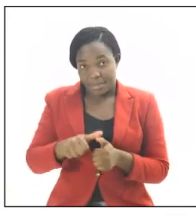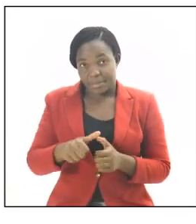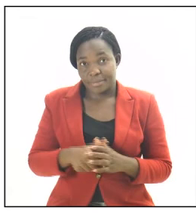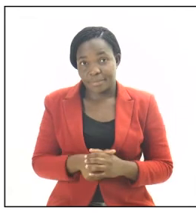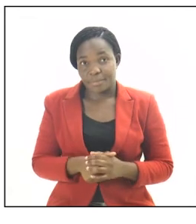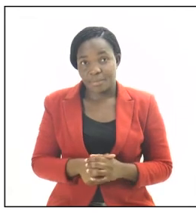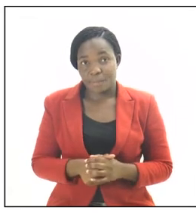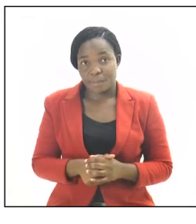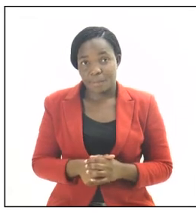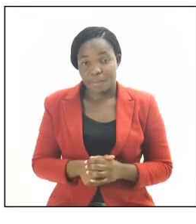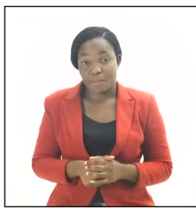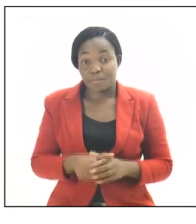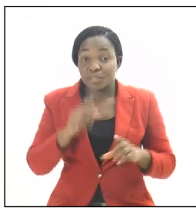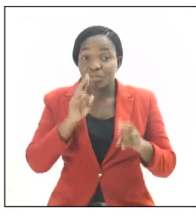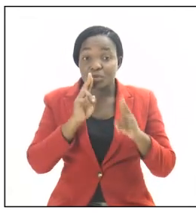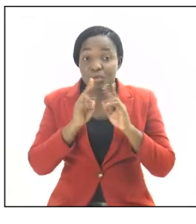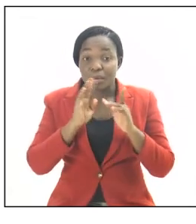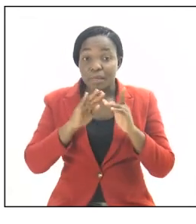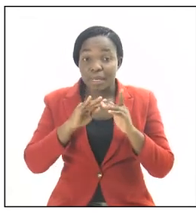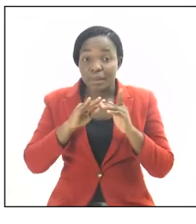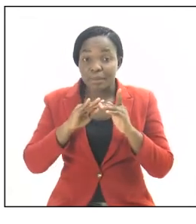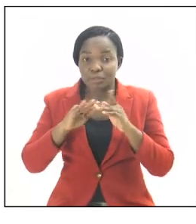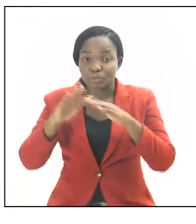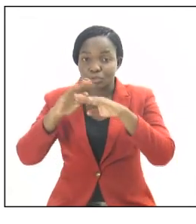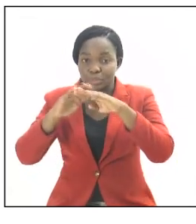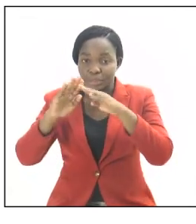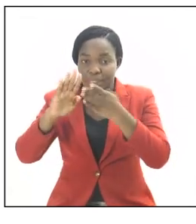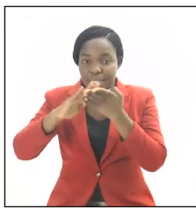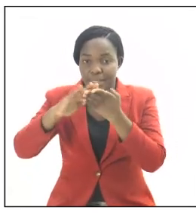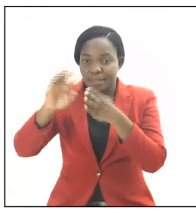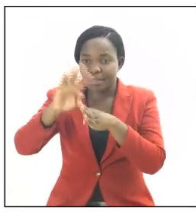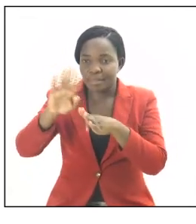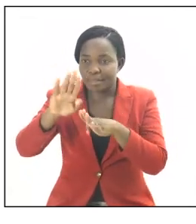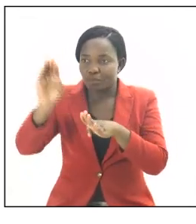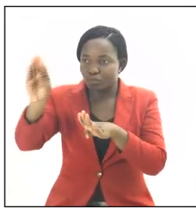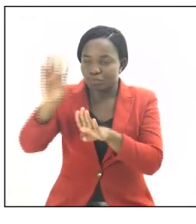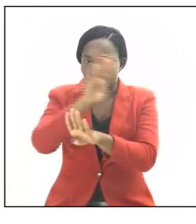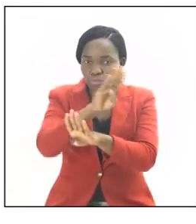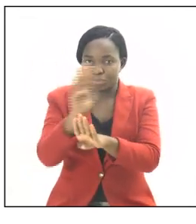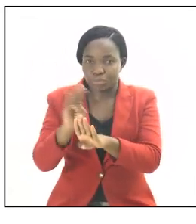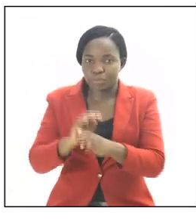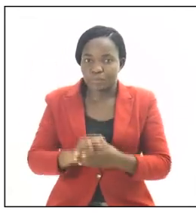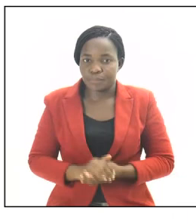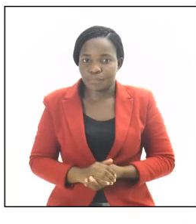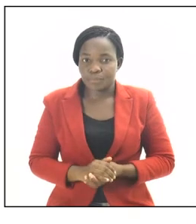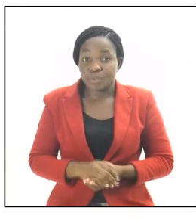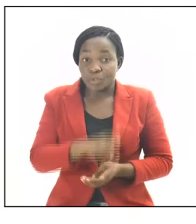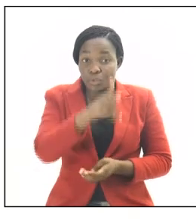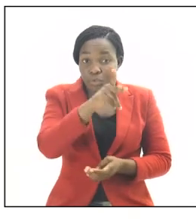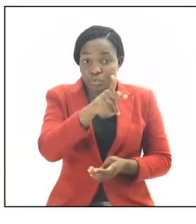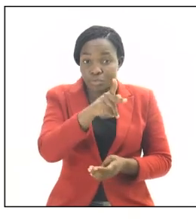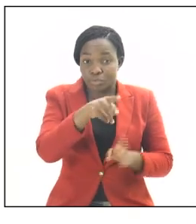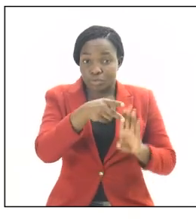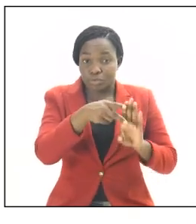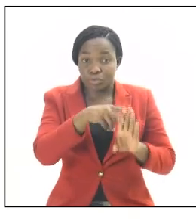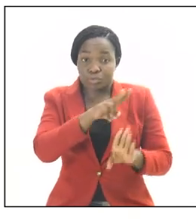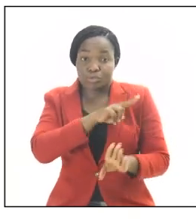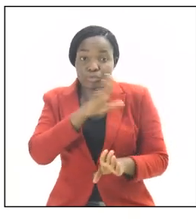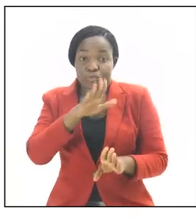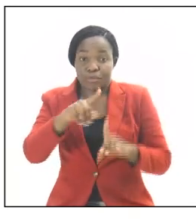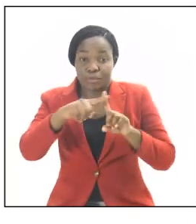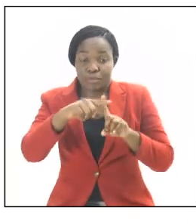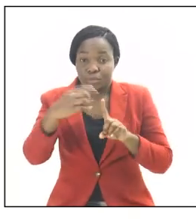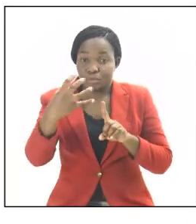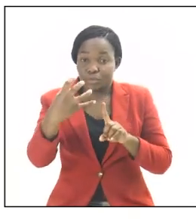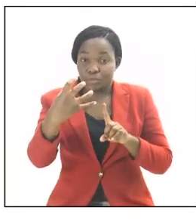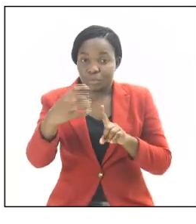we are just talking about the shaded area now. Gotcha! So the perimeter is 25